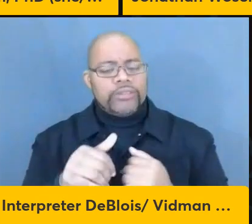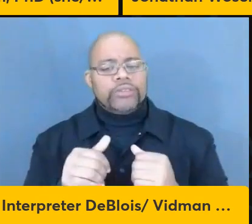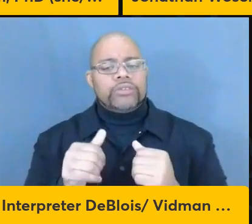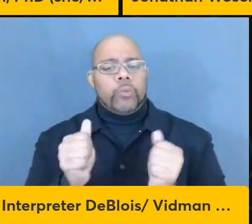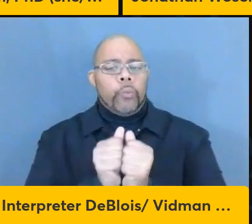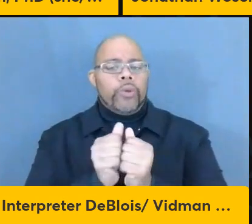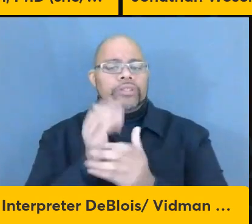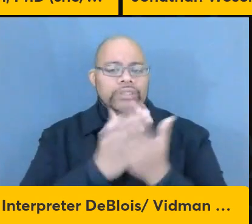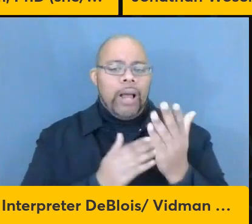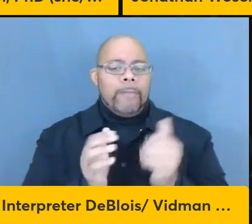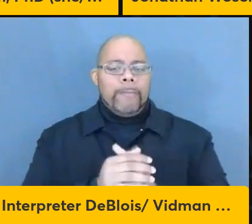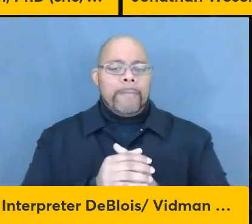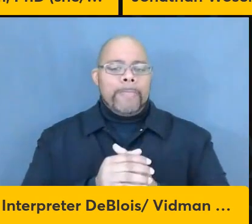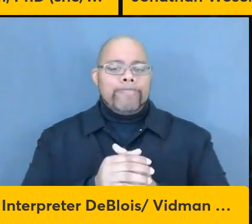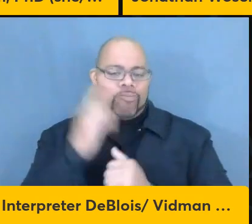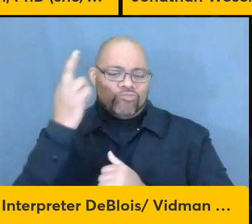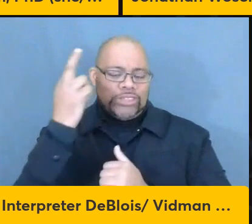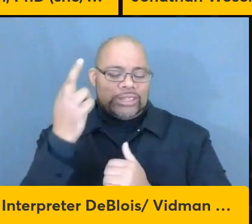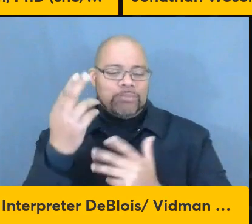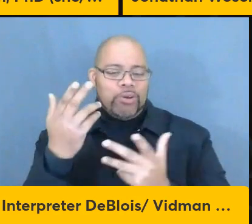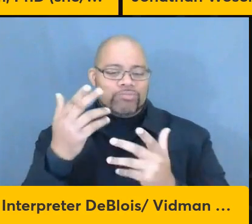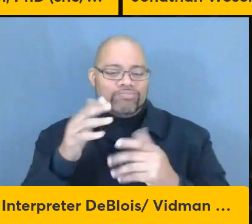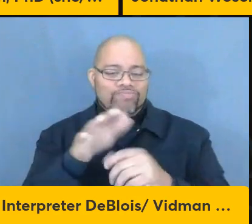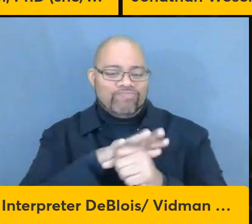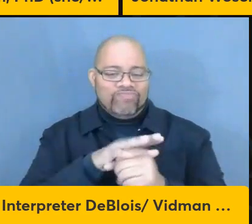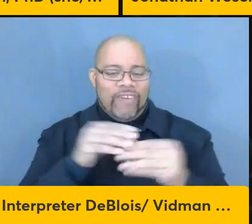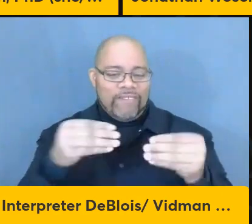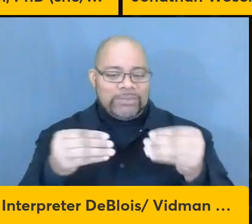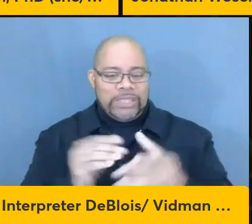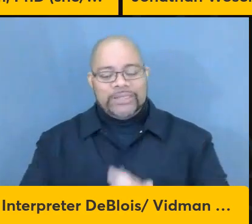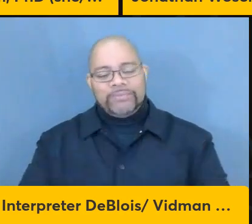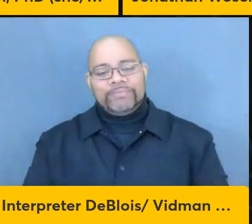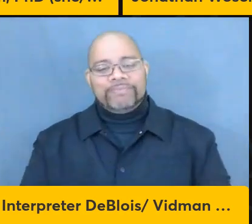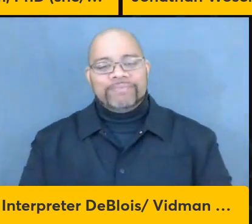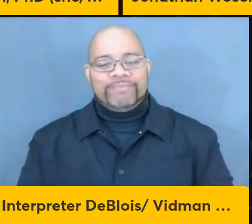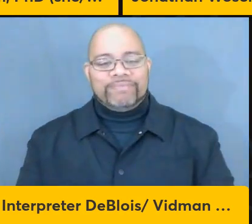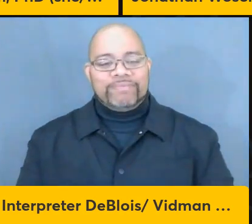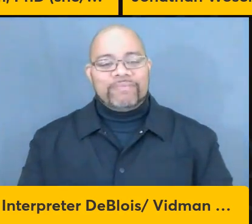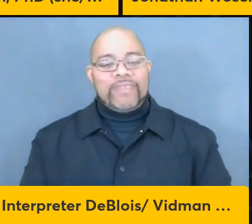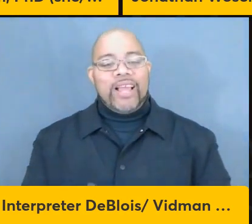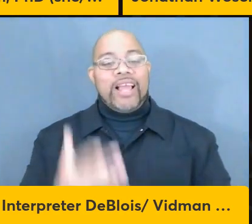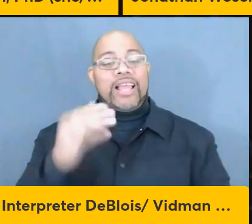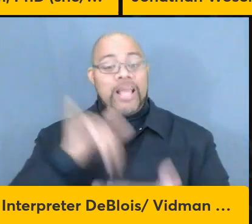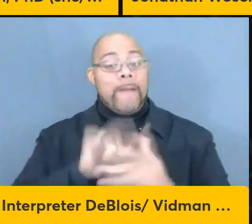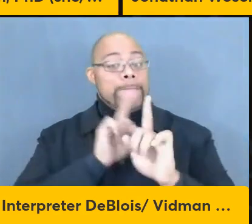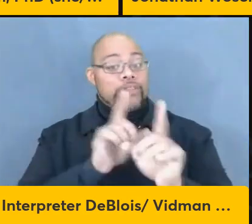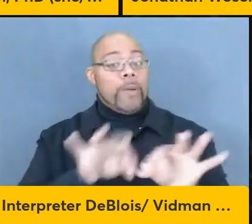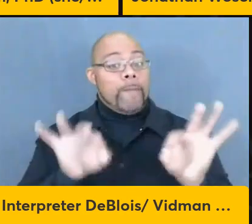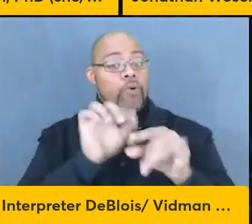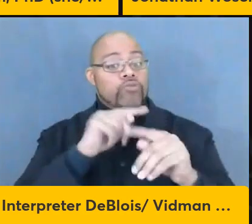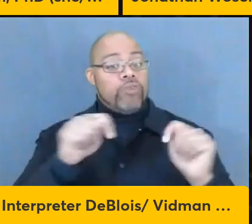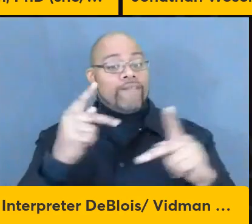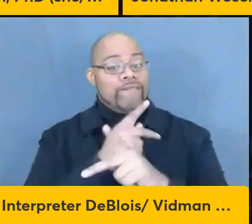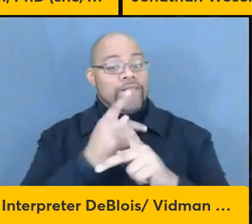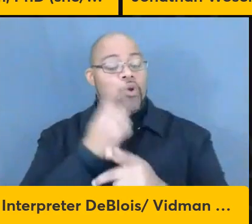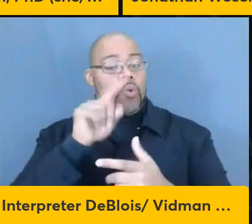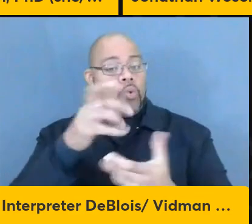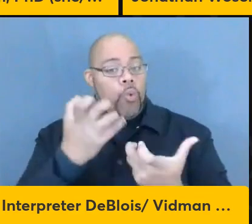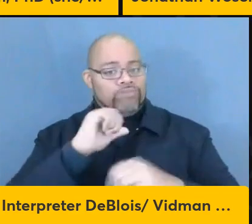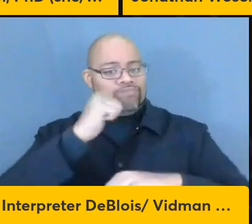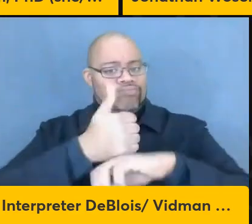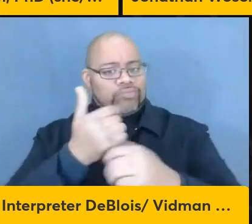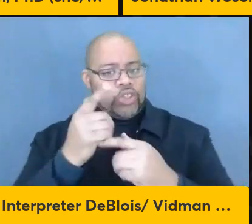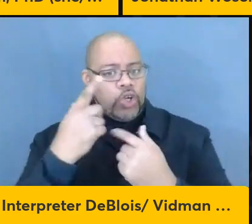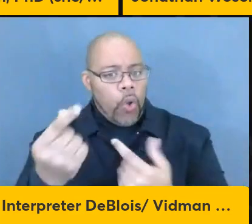some kind of reasonable constraints. Yeah, no, mentors are very important when trying to figure out, where you want to go